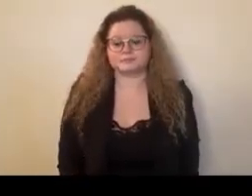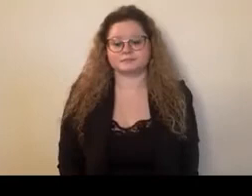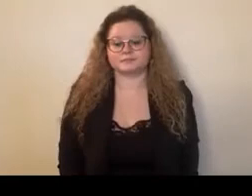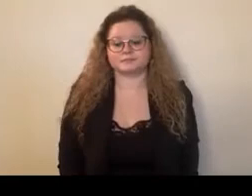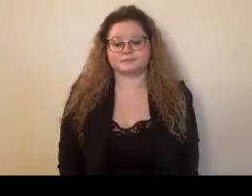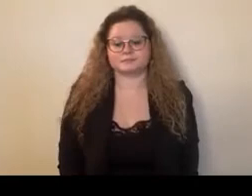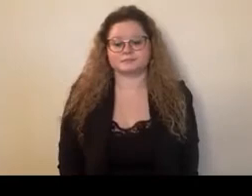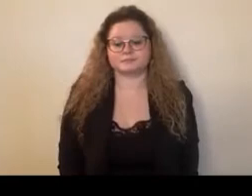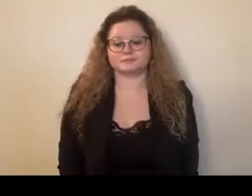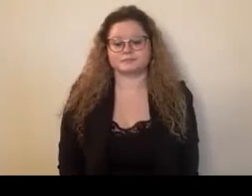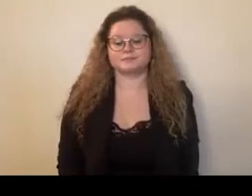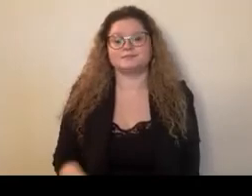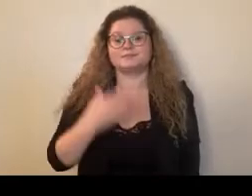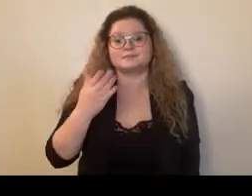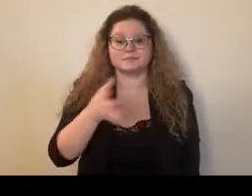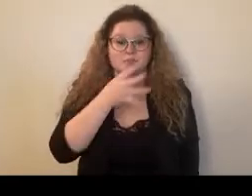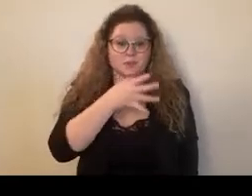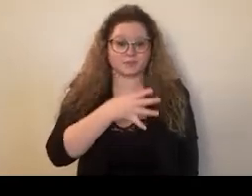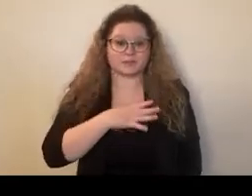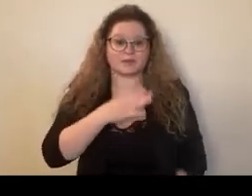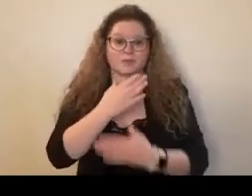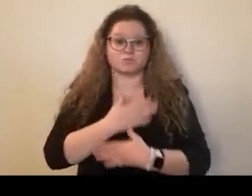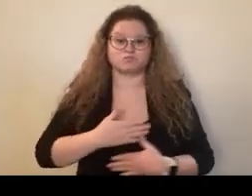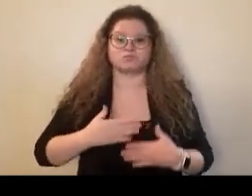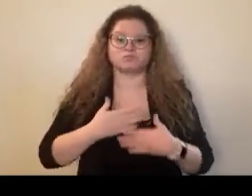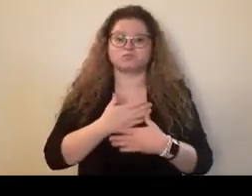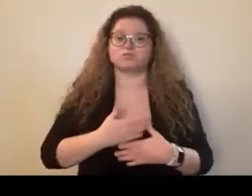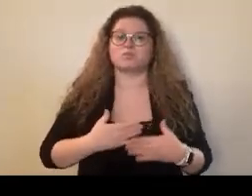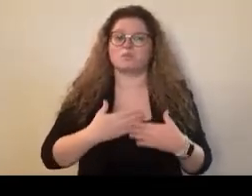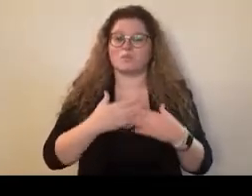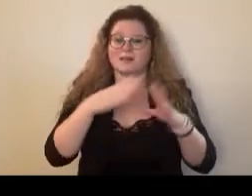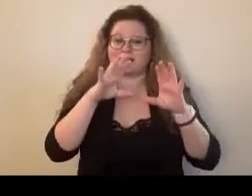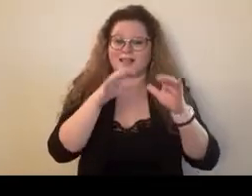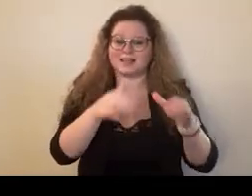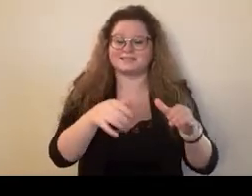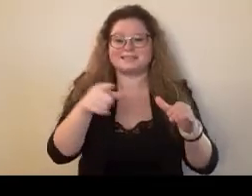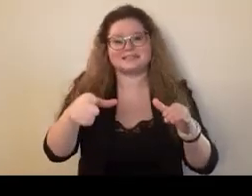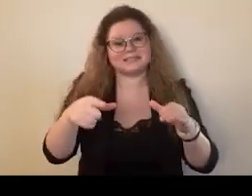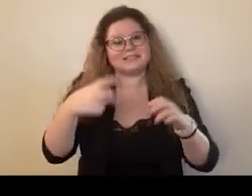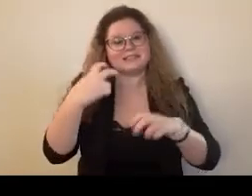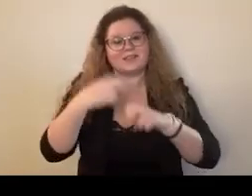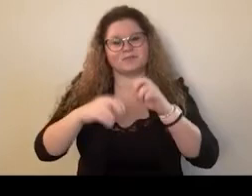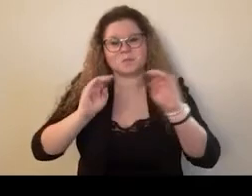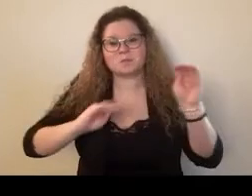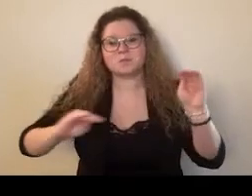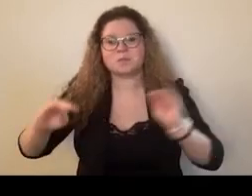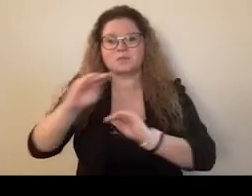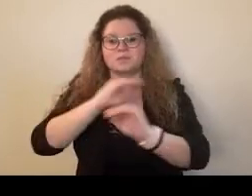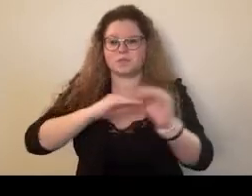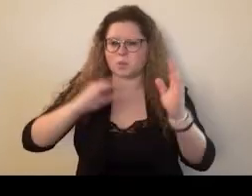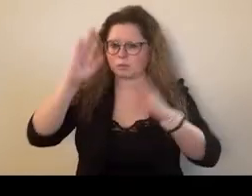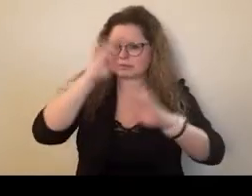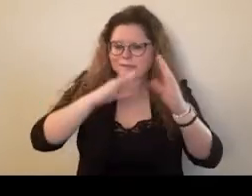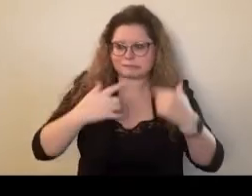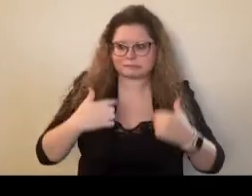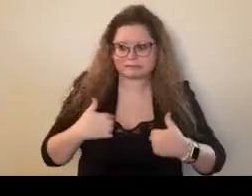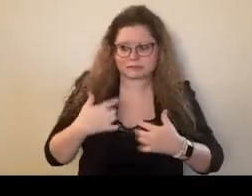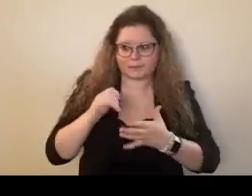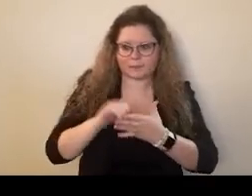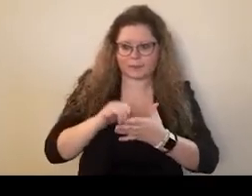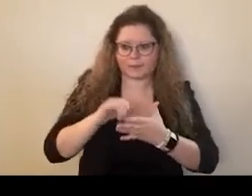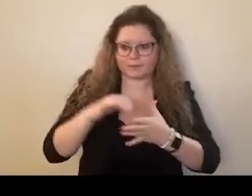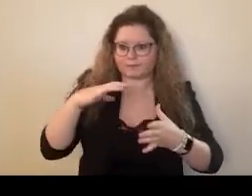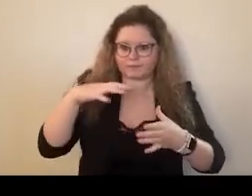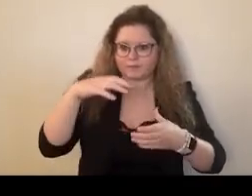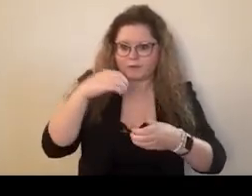really enjoyed this lesson. She has mobility issues and was worried that she couldn't perform the stretches or wouldn't be able